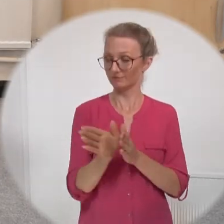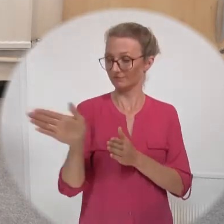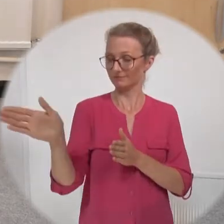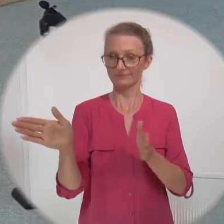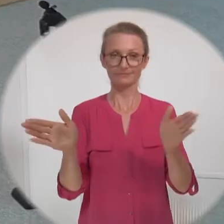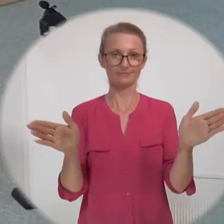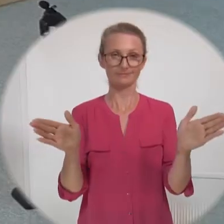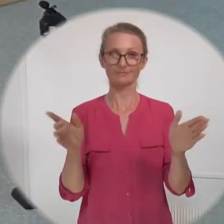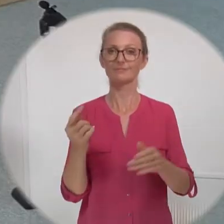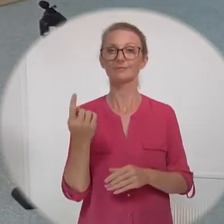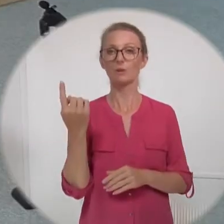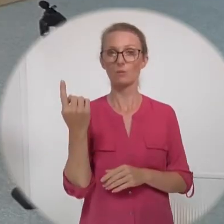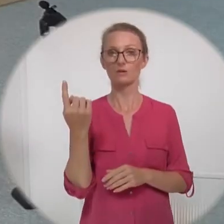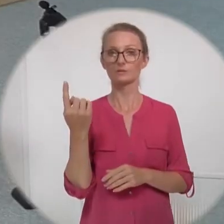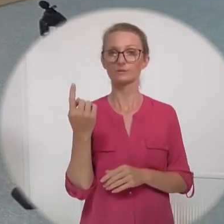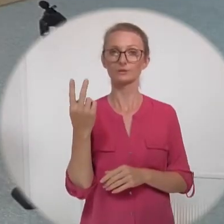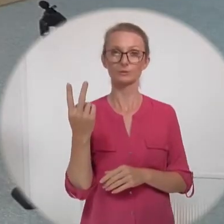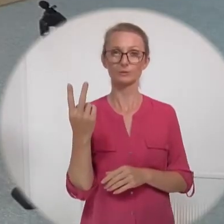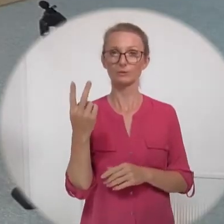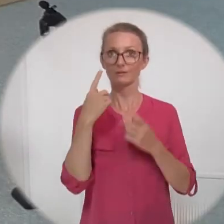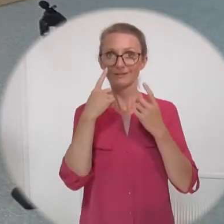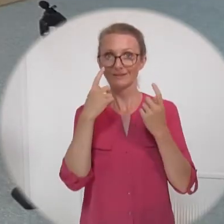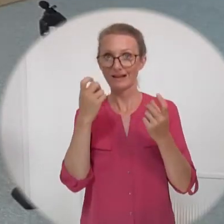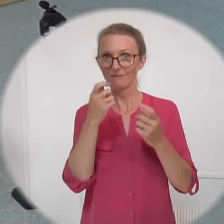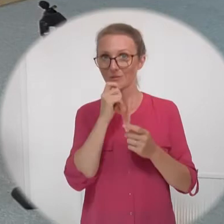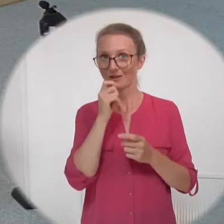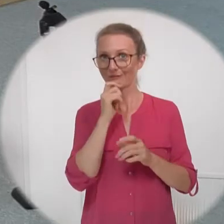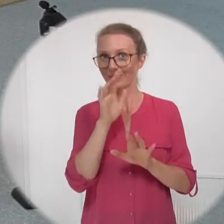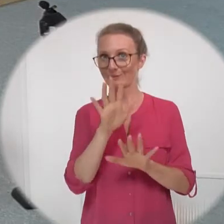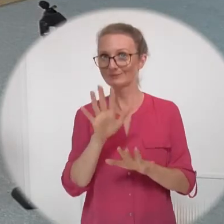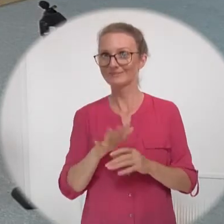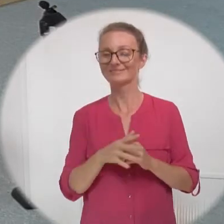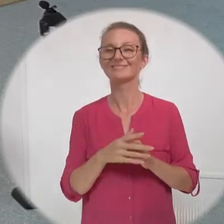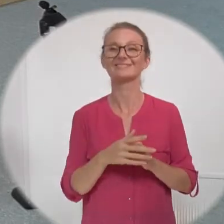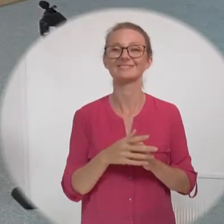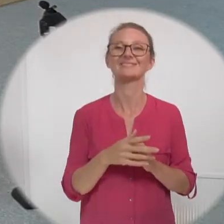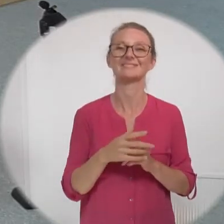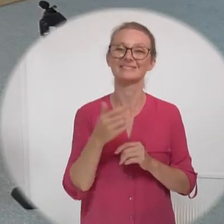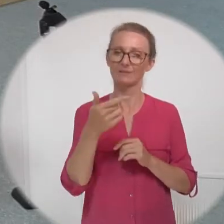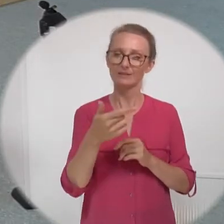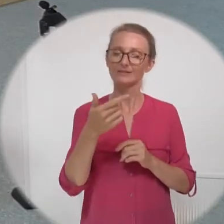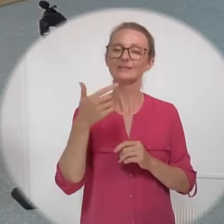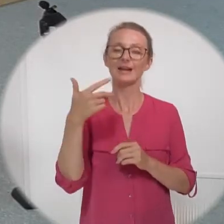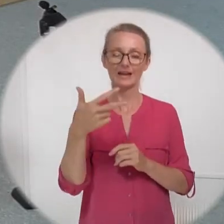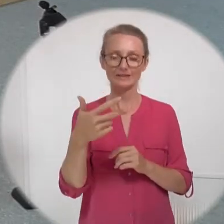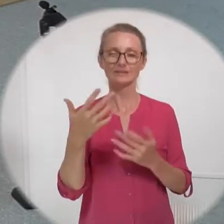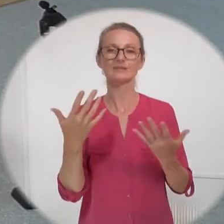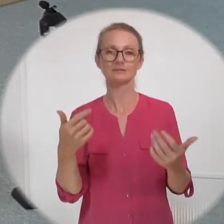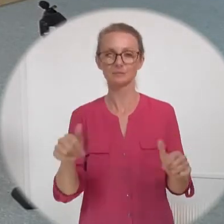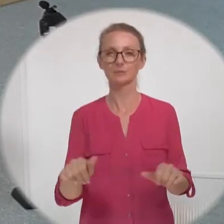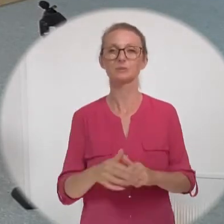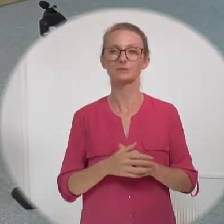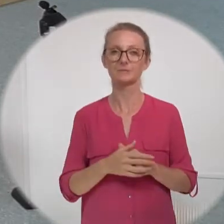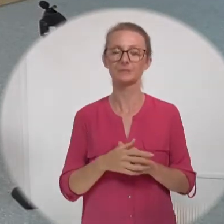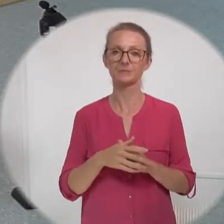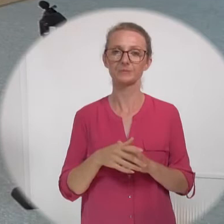1, miss the microphone. 4, 5, 6, 7, 8. And then